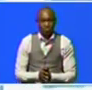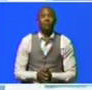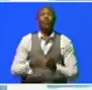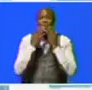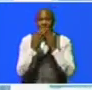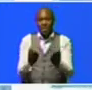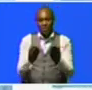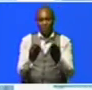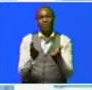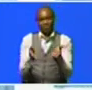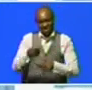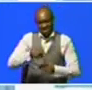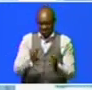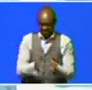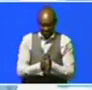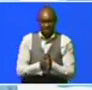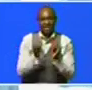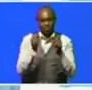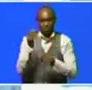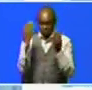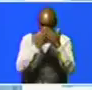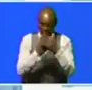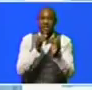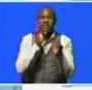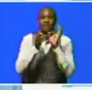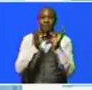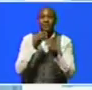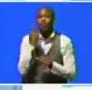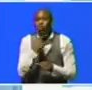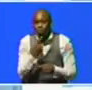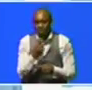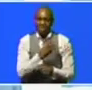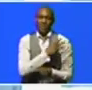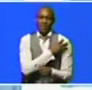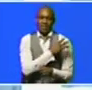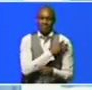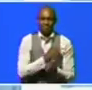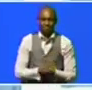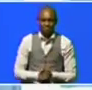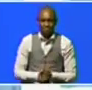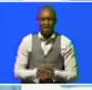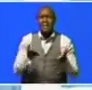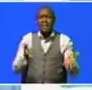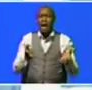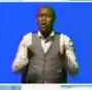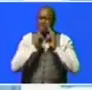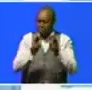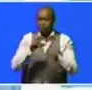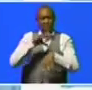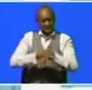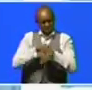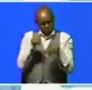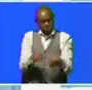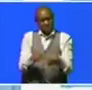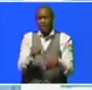We thank you for joining us in the broadcast tonight. Our sign language interpreter is William Siller. Now, reports reaching us